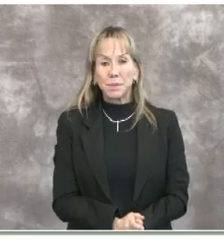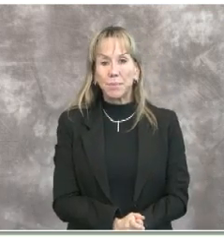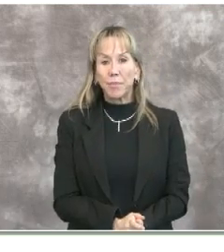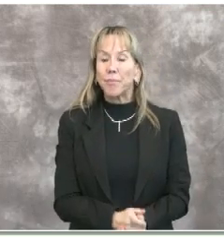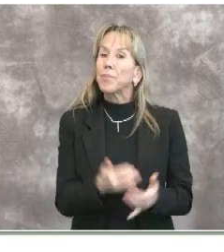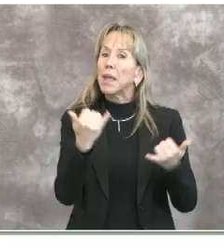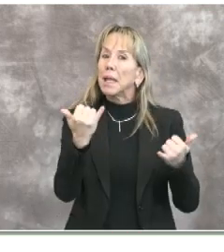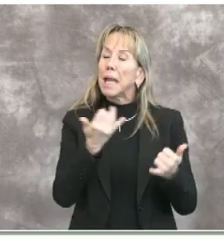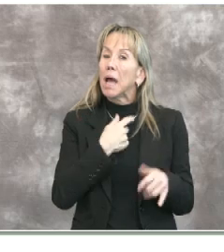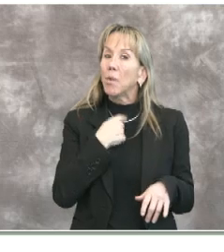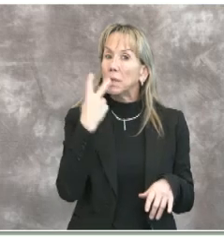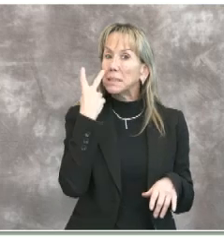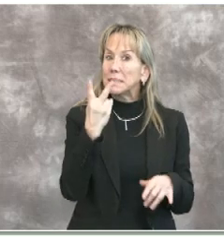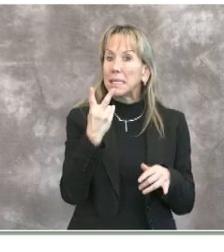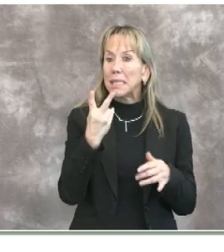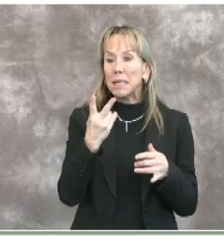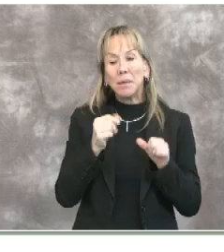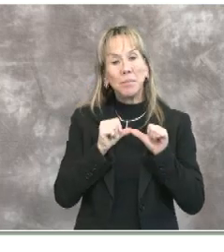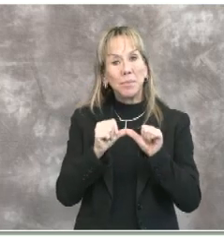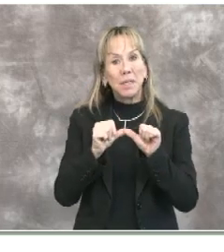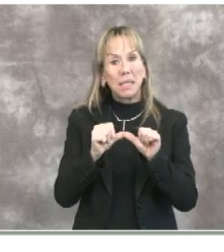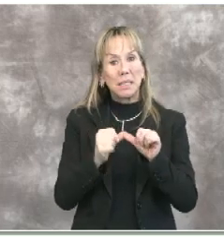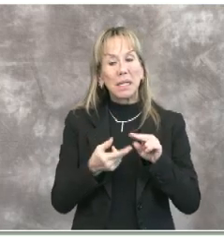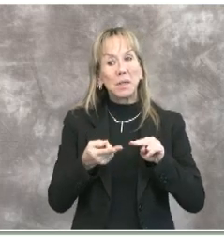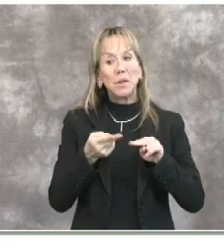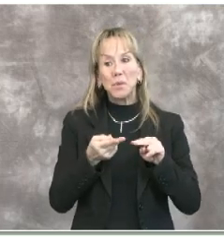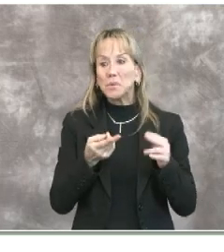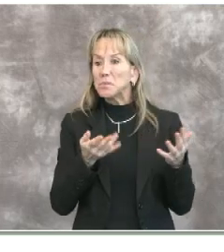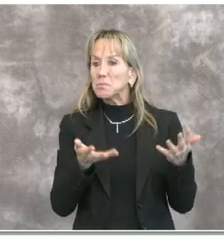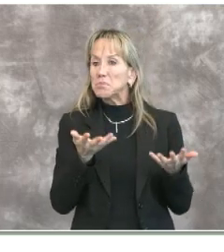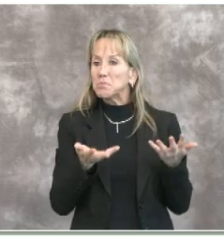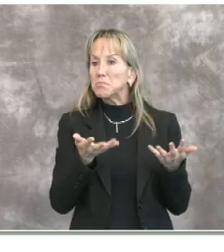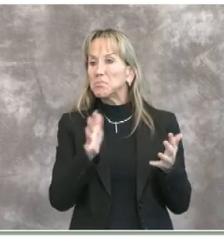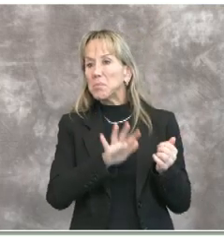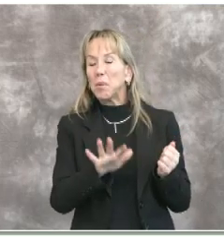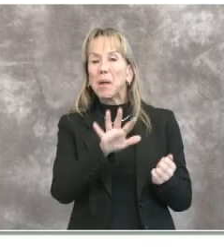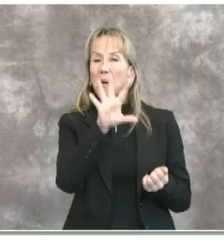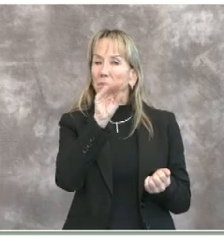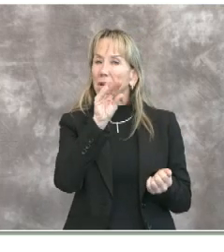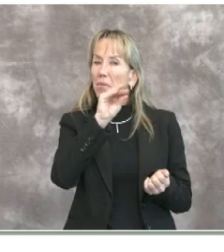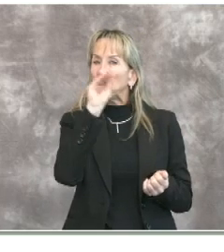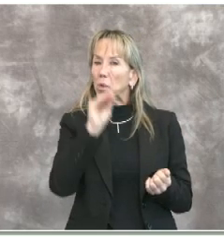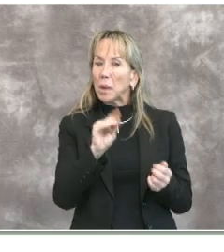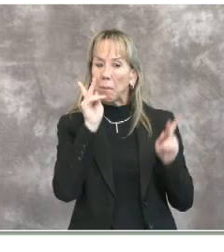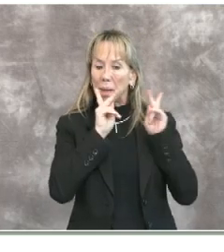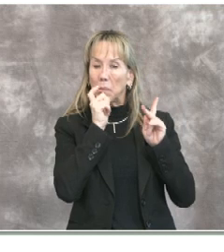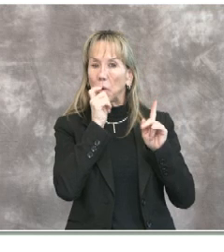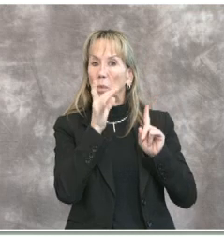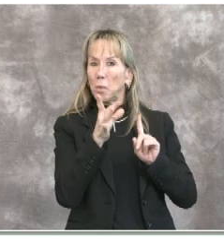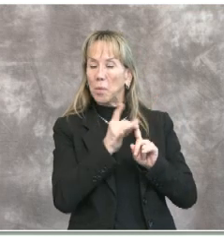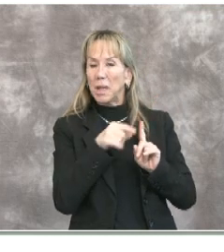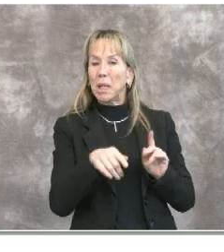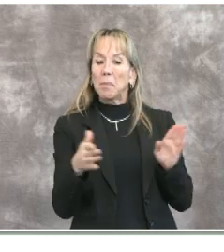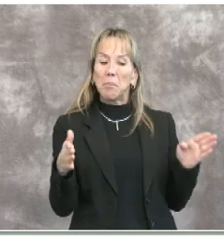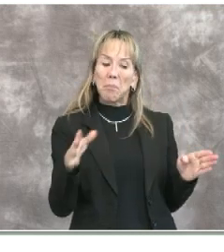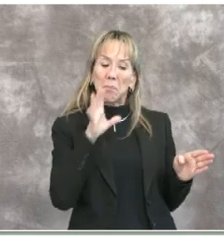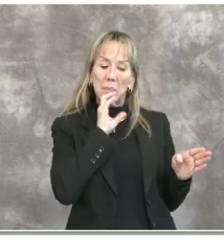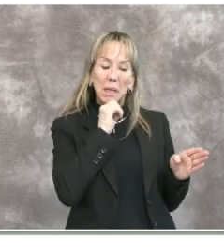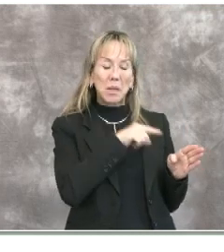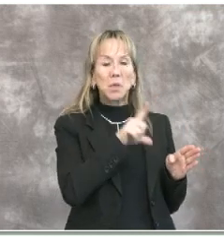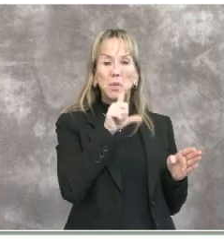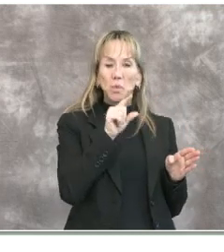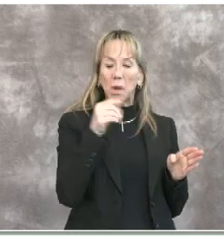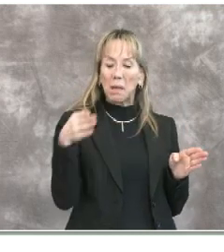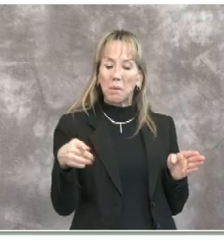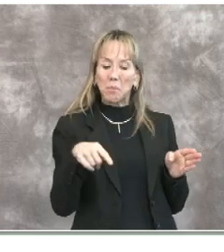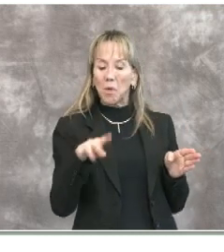I think our trends continue with about 50% being between the ages of 20 to 49 years of